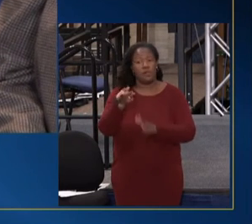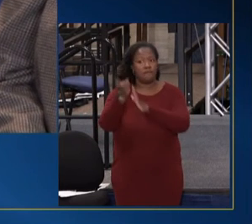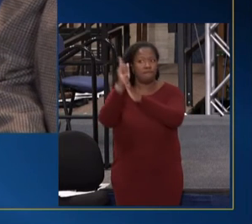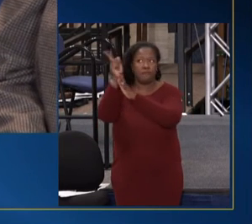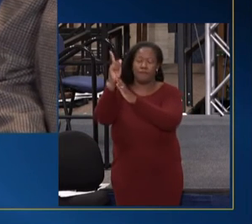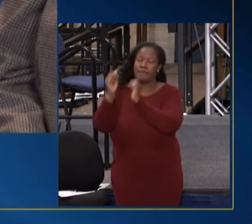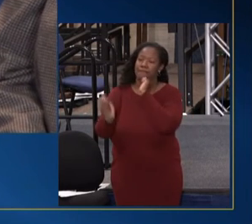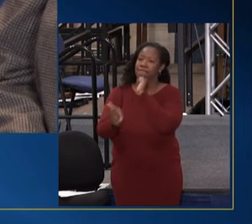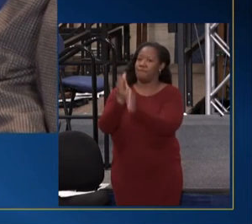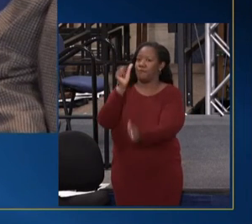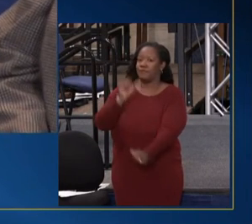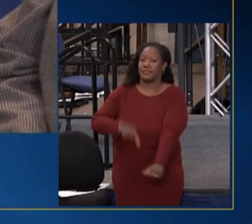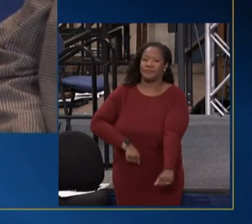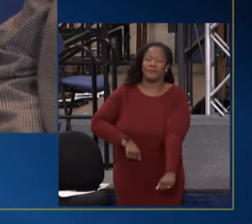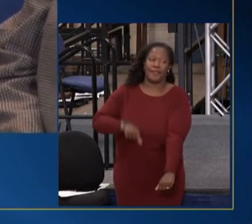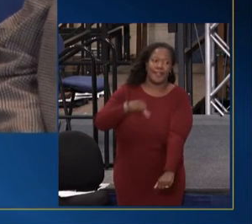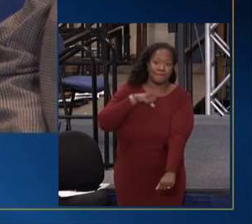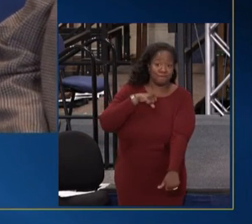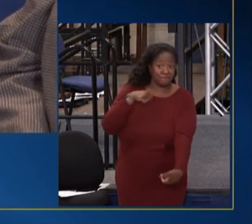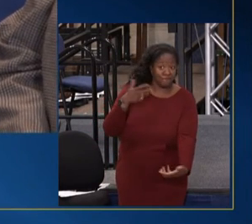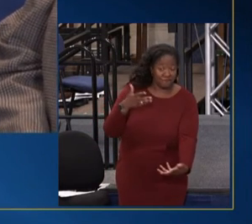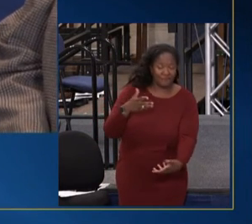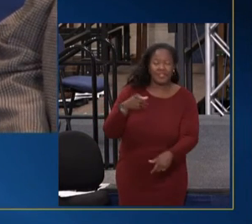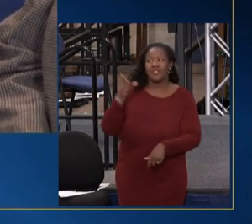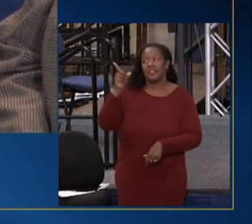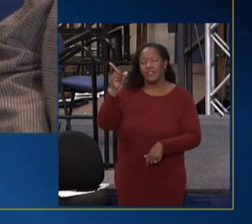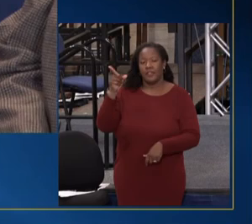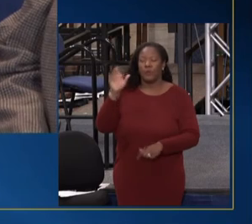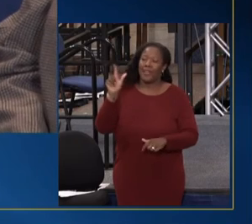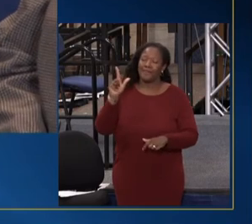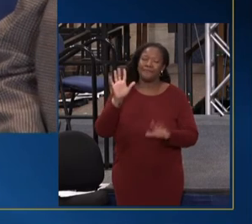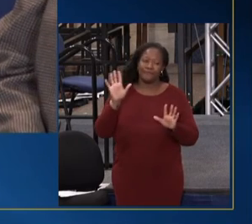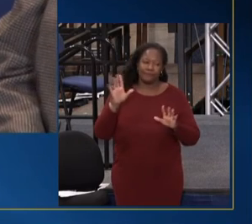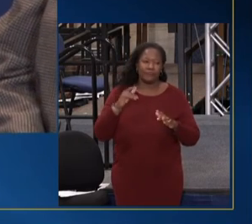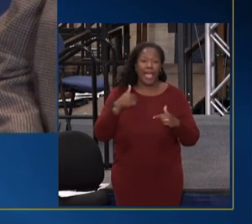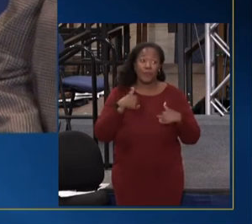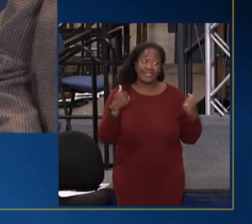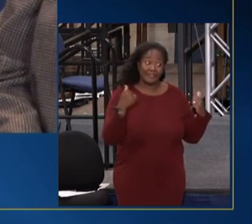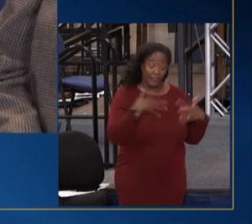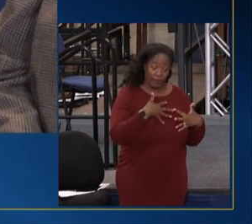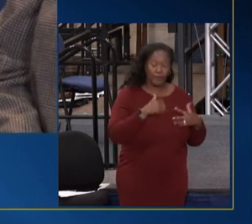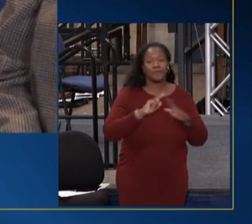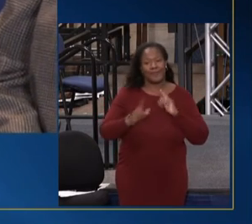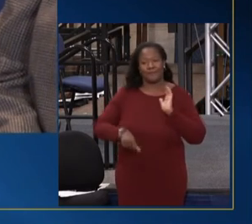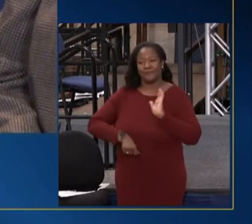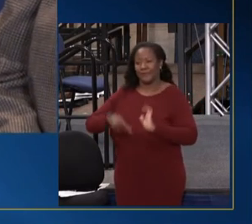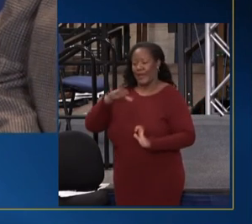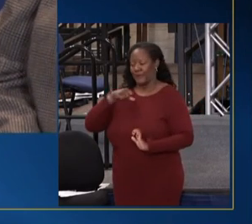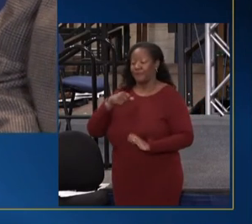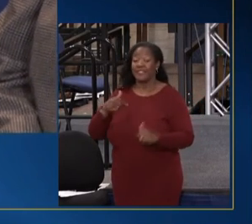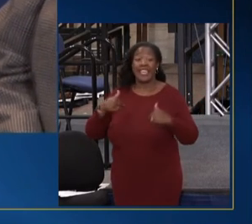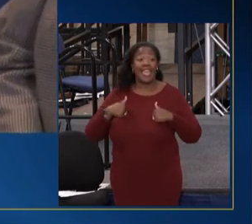proud about is the fact that, well, fearful and proud about. So as a black gay man living with